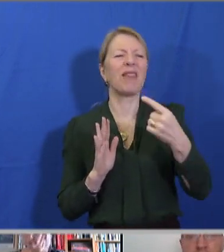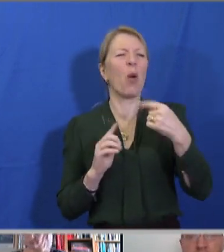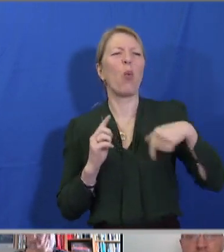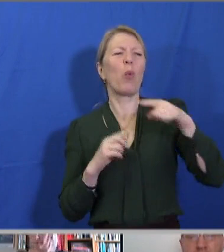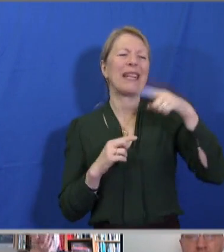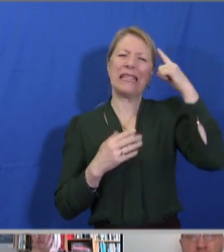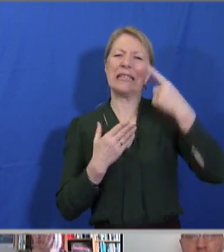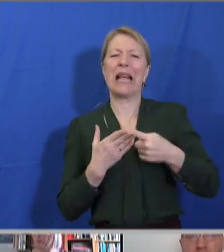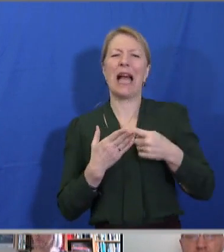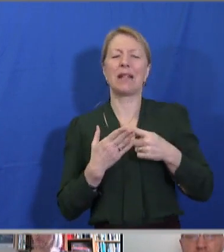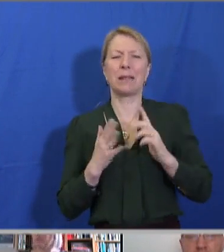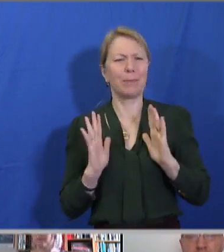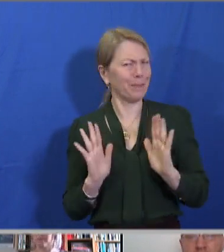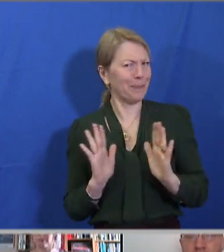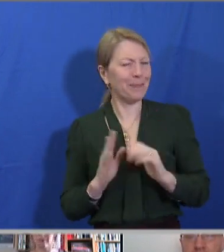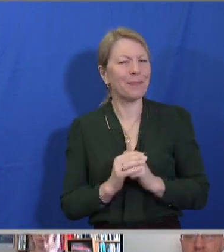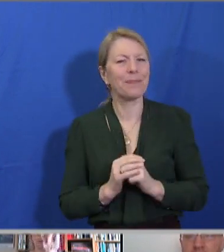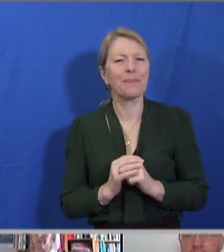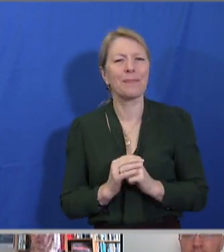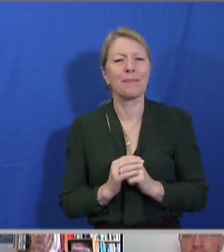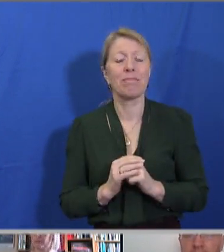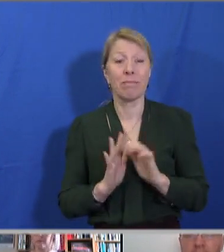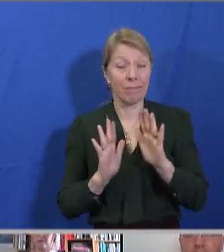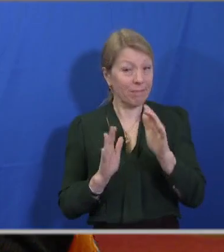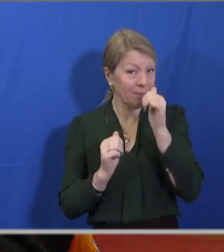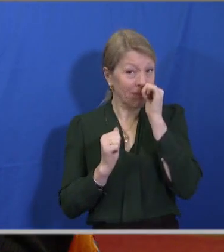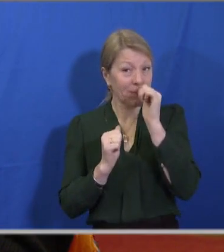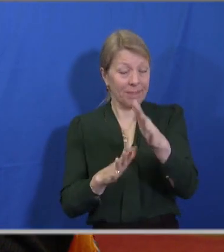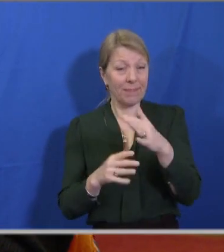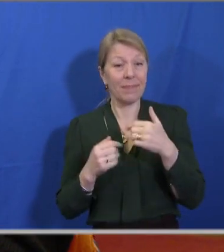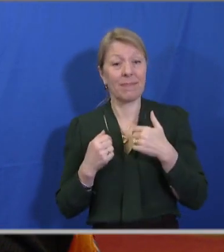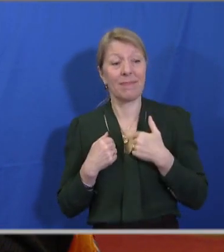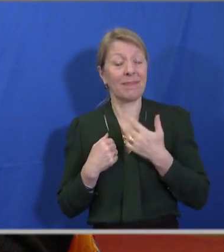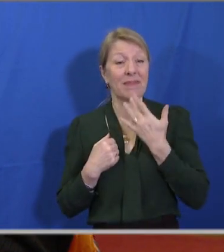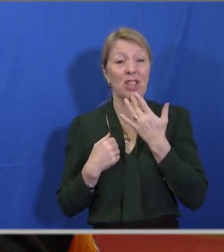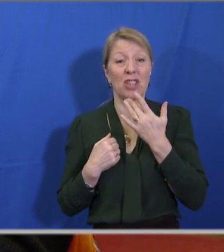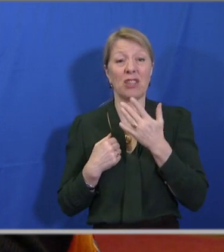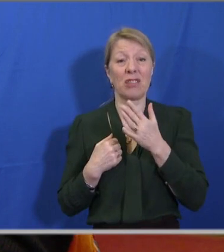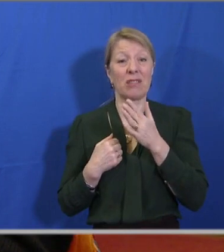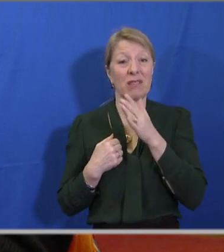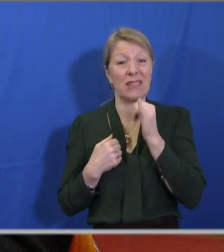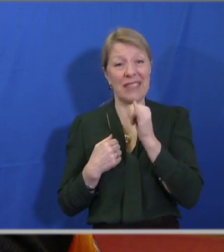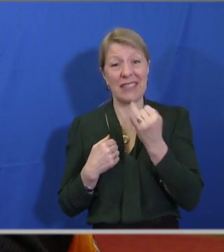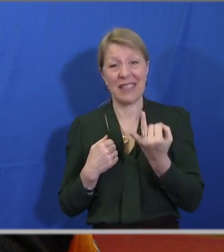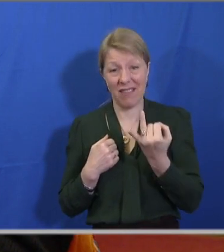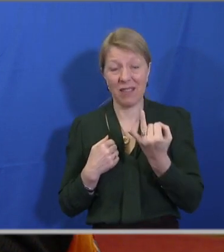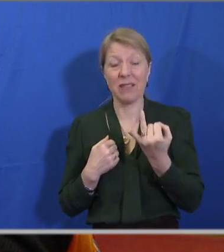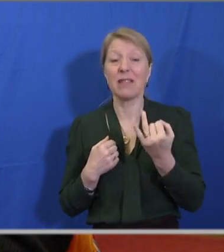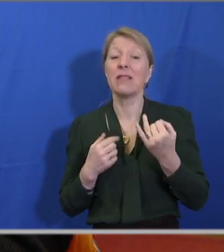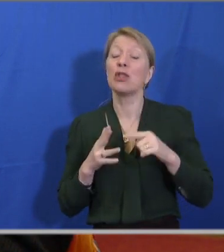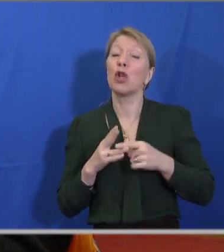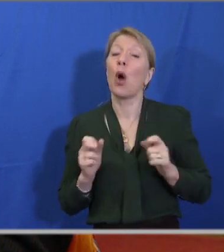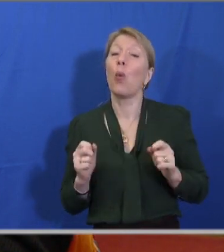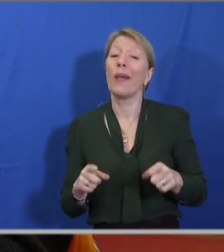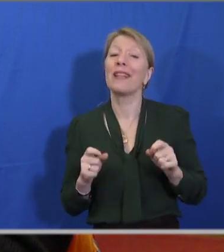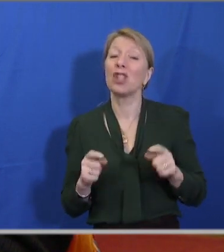Can I just say, from my point of view, I'm 57 years of age. I went into the chair when I was 50. I